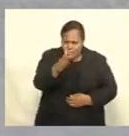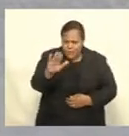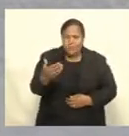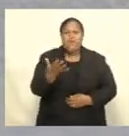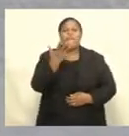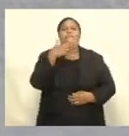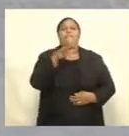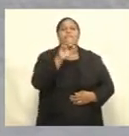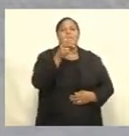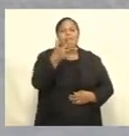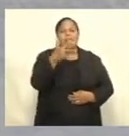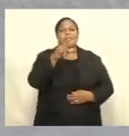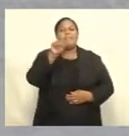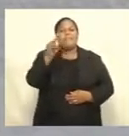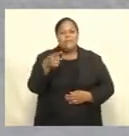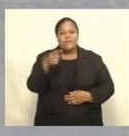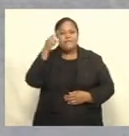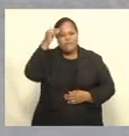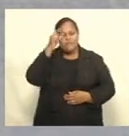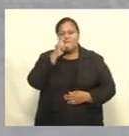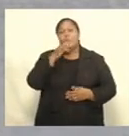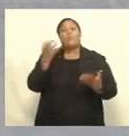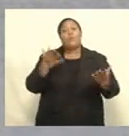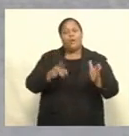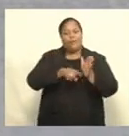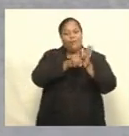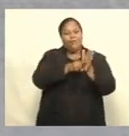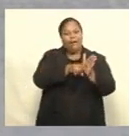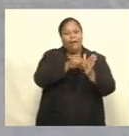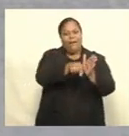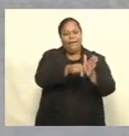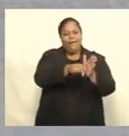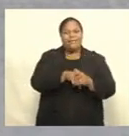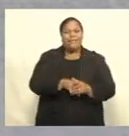58,000 Fijians living in Lautoka, which also includes